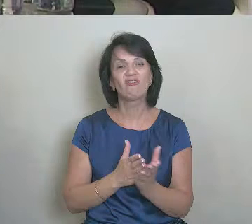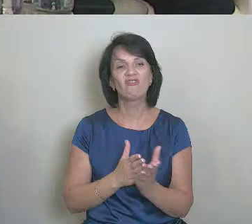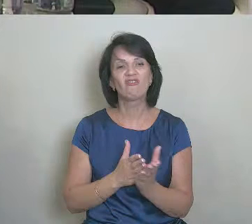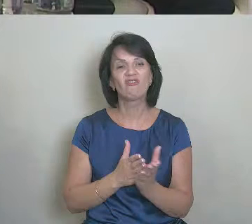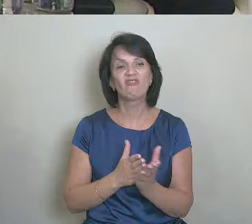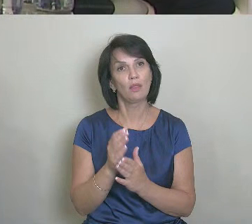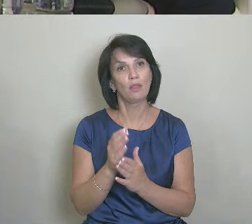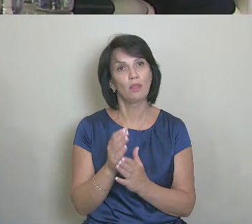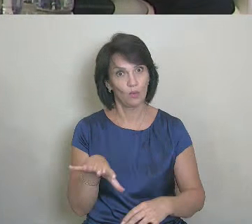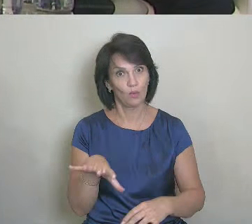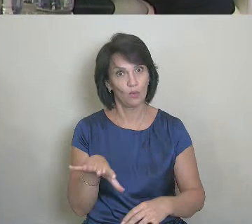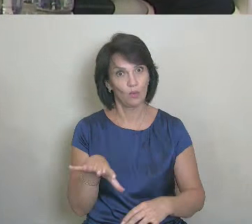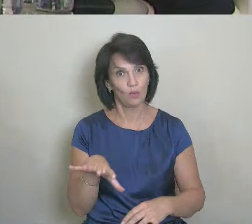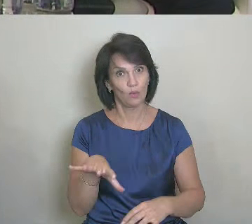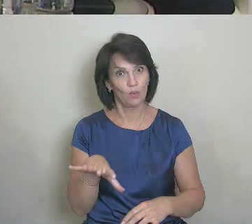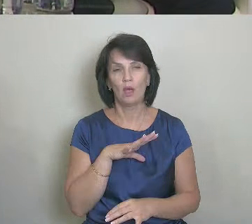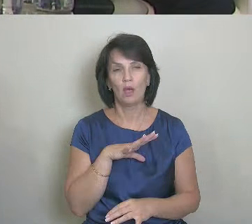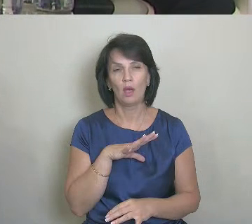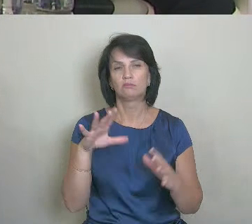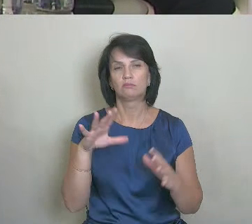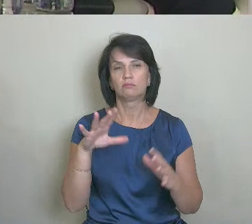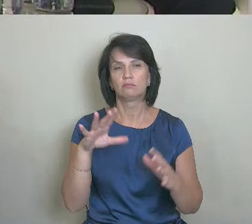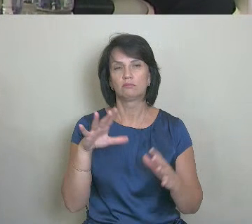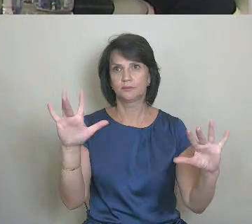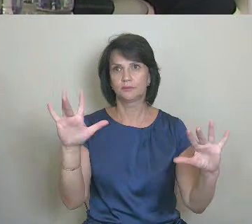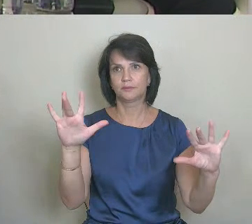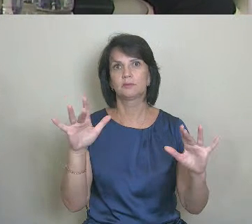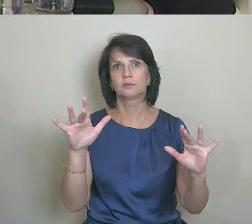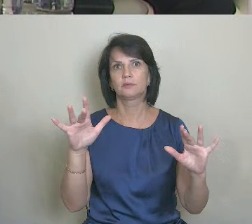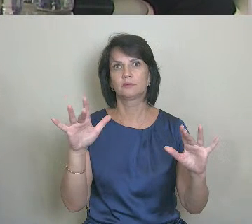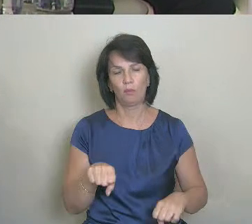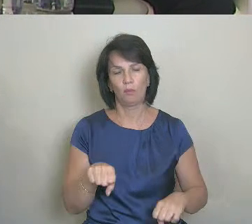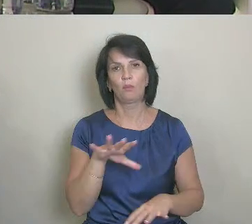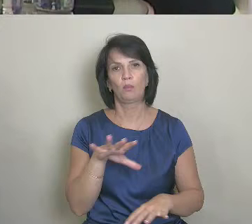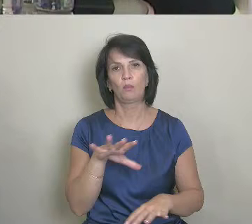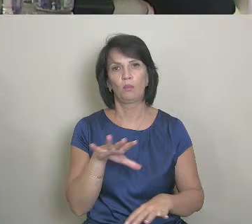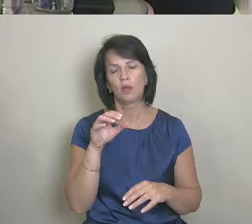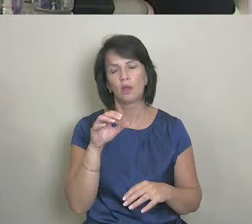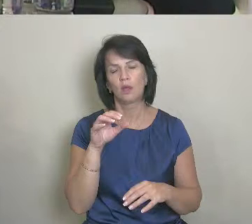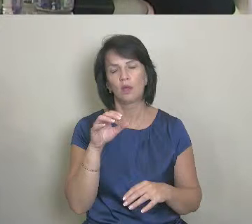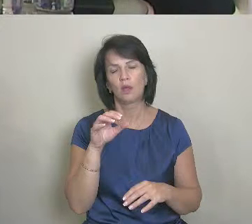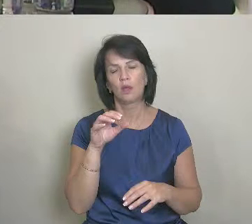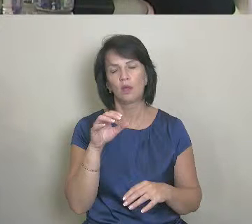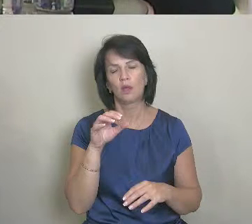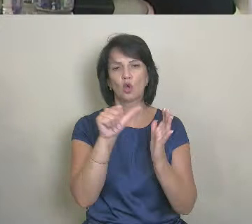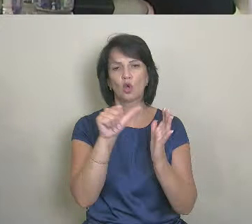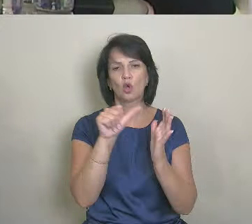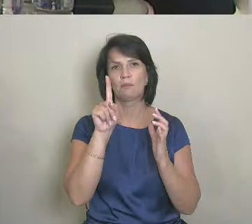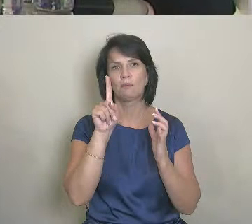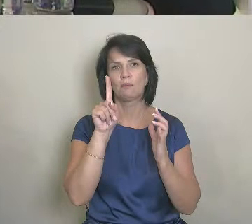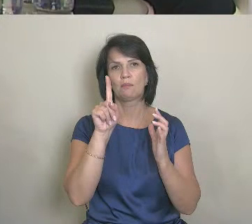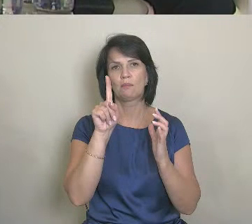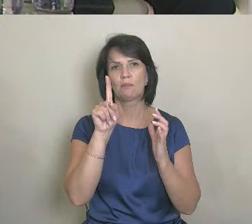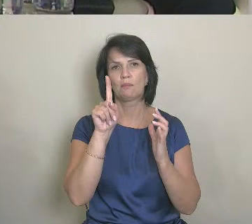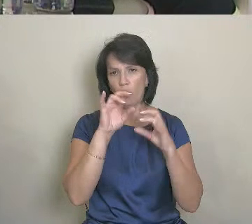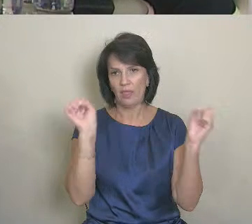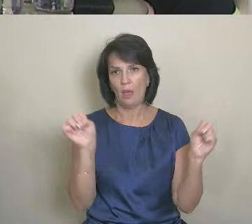hindering element for the campaign and elections. There's a kind of force majeure complication that could